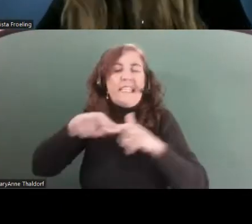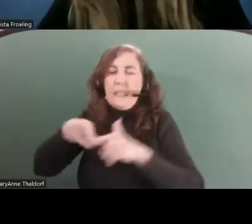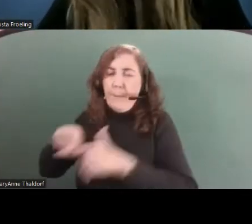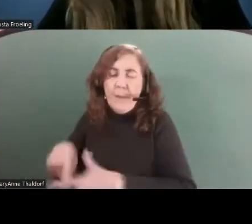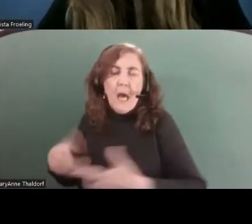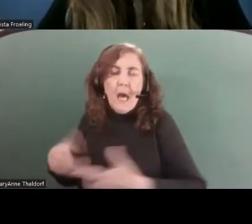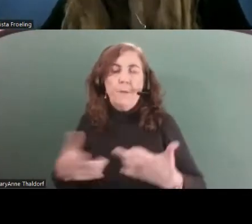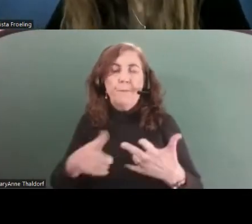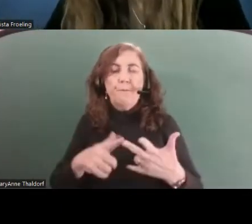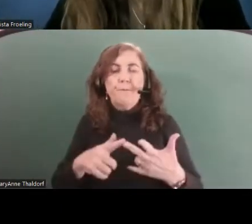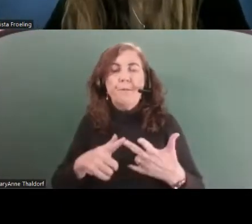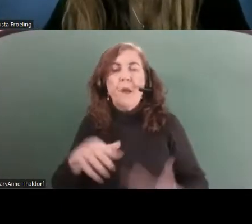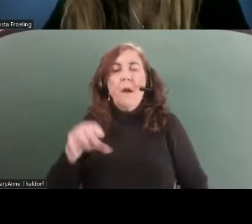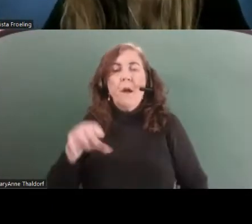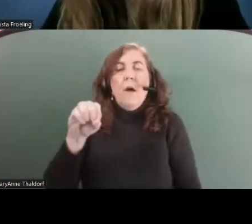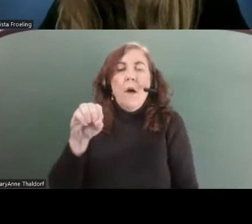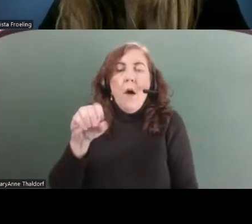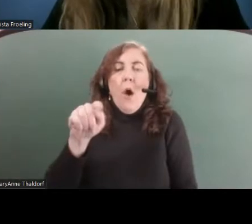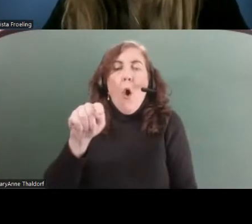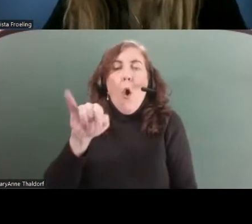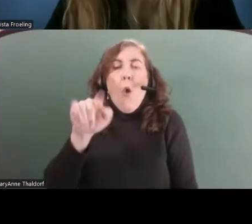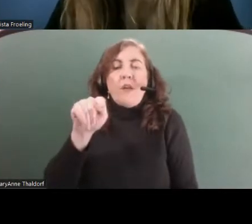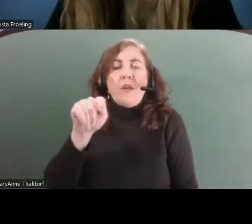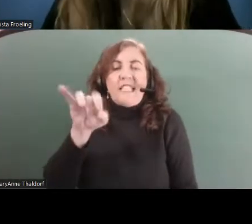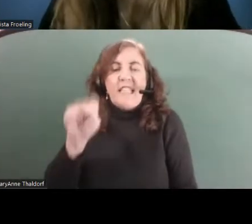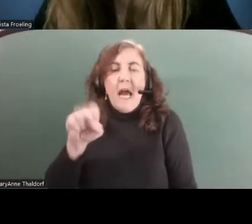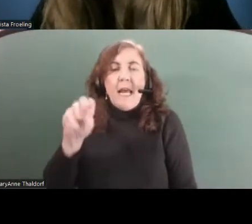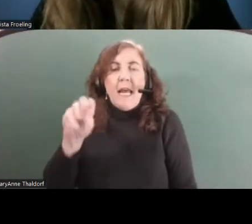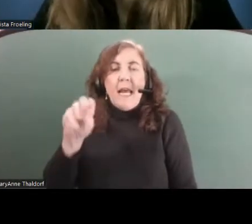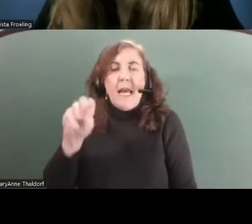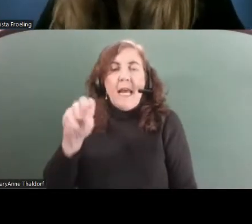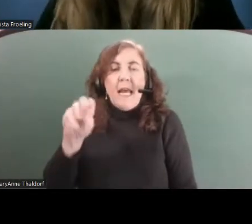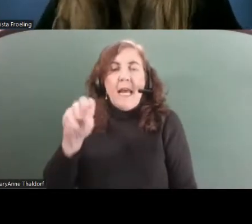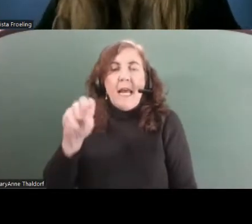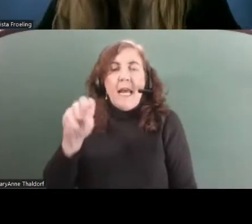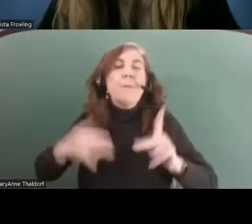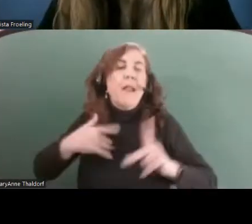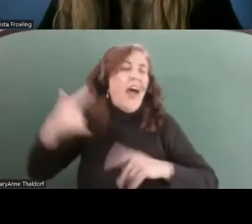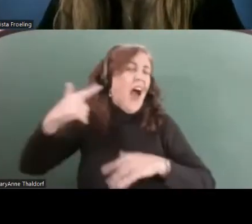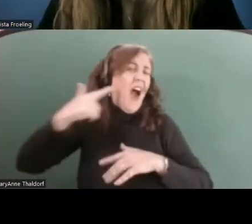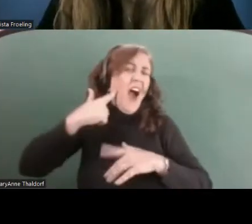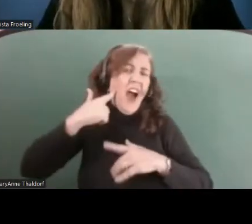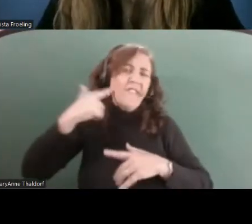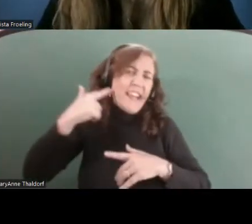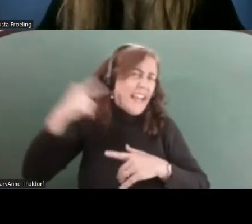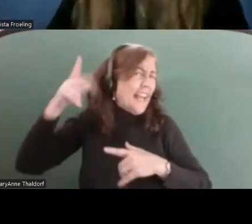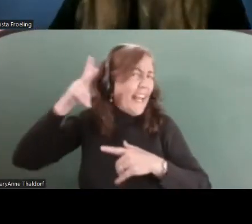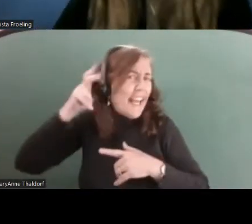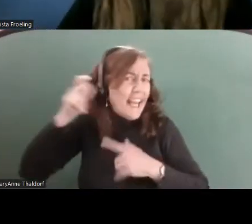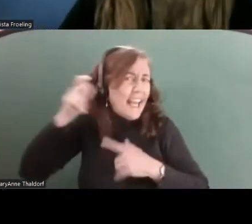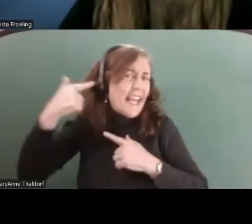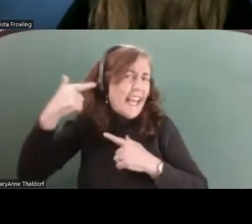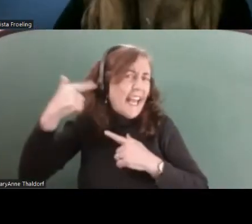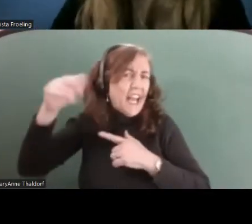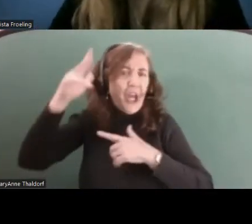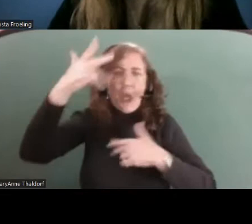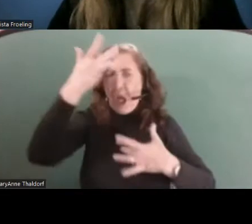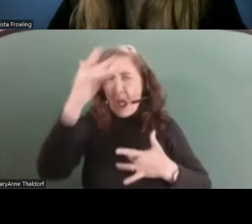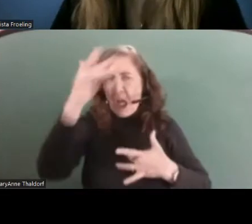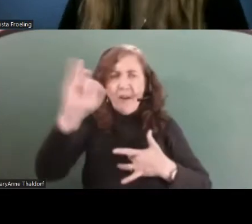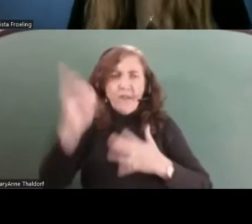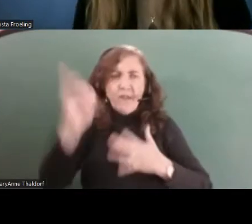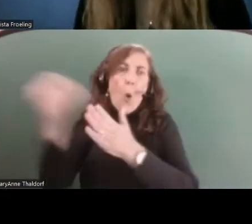Otitis media, that's just recurring ear infections, fluid in the ears. Developmental